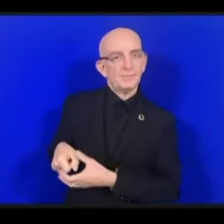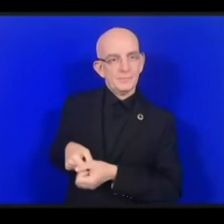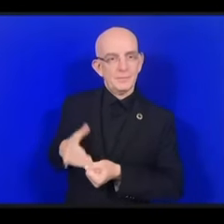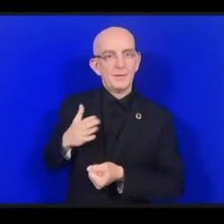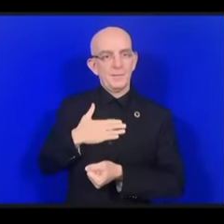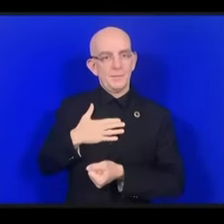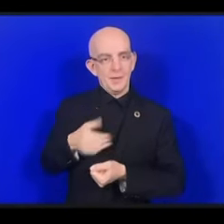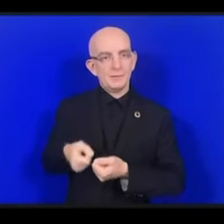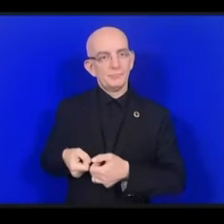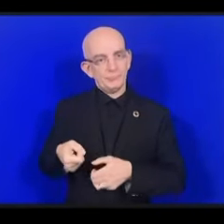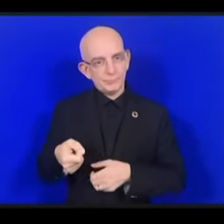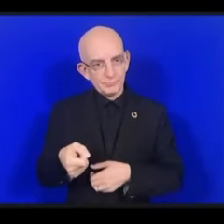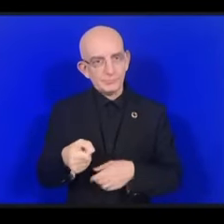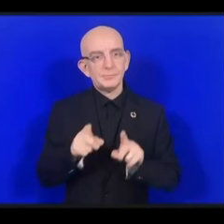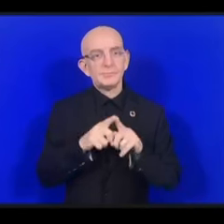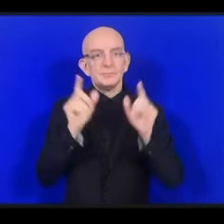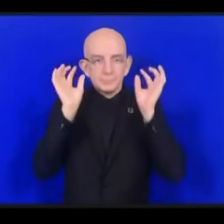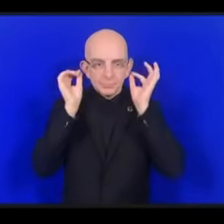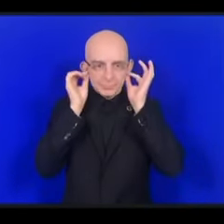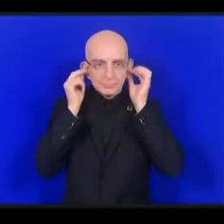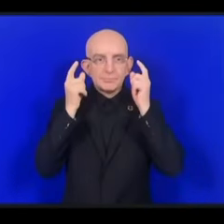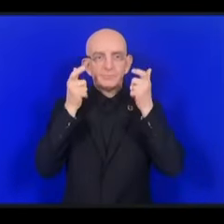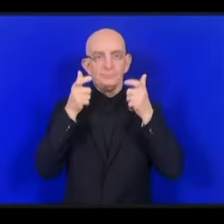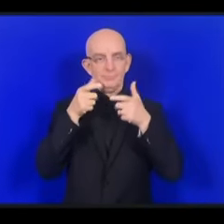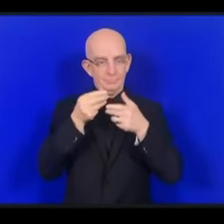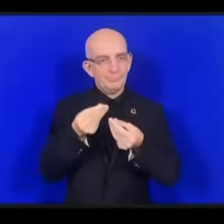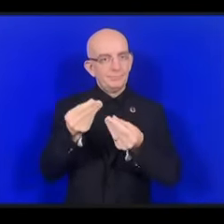your cooperation. Once again, thank you very much for